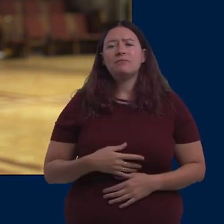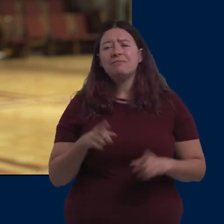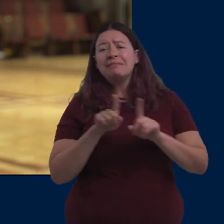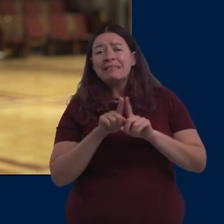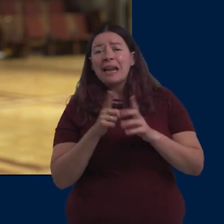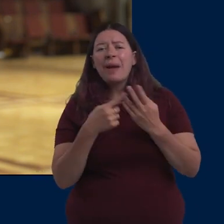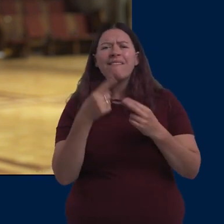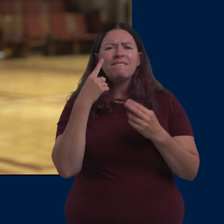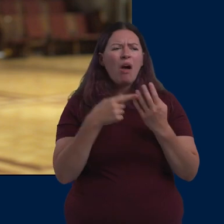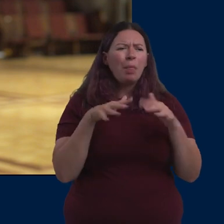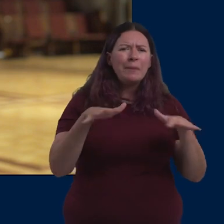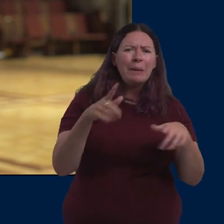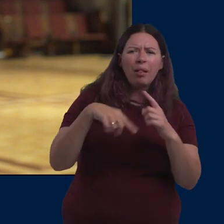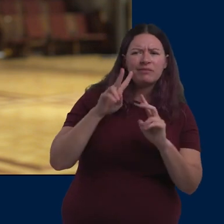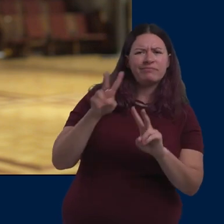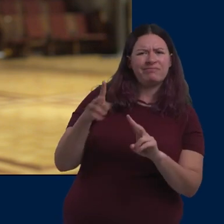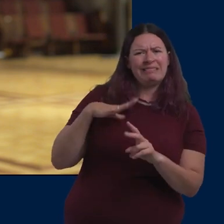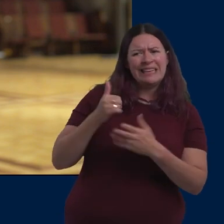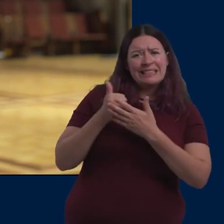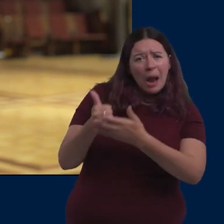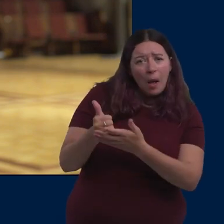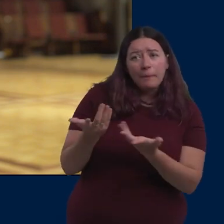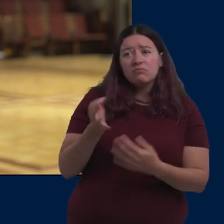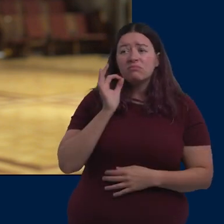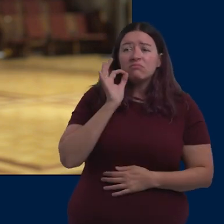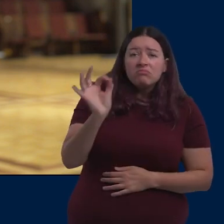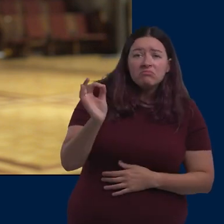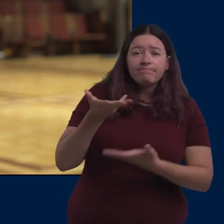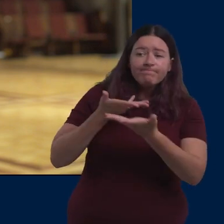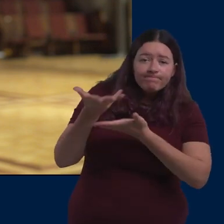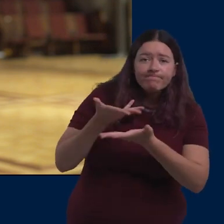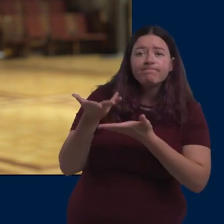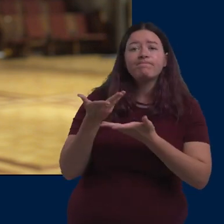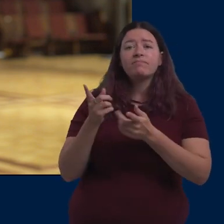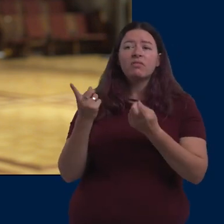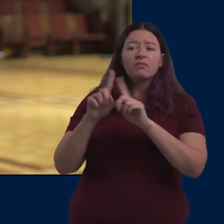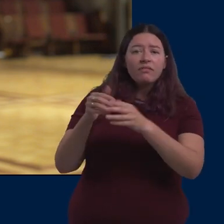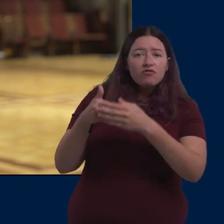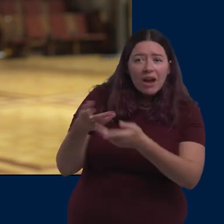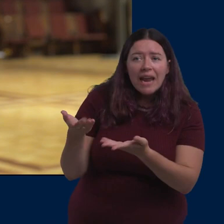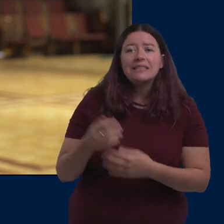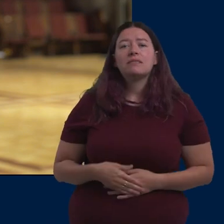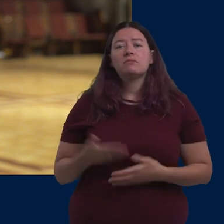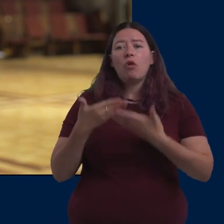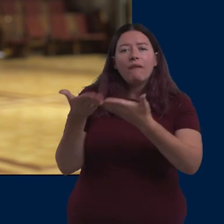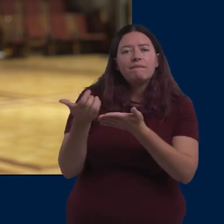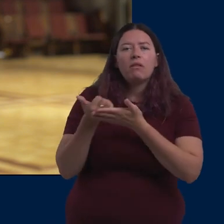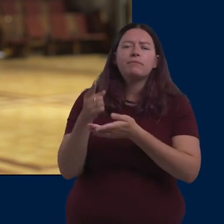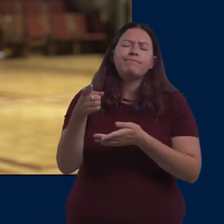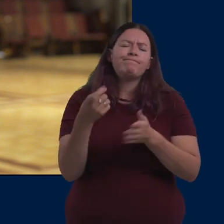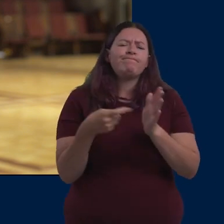Similarly, if you see others that appear to need help, talk to them, befriend them, offer to help. This is the essence of